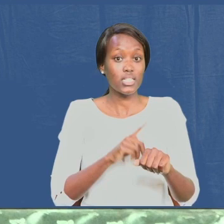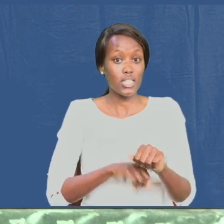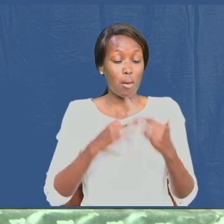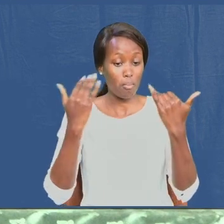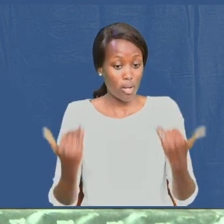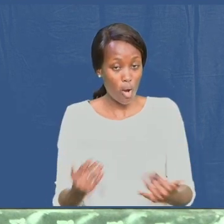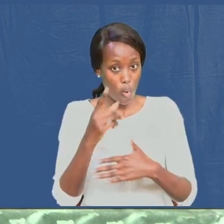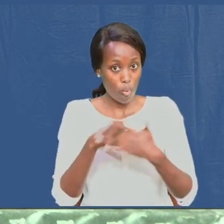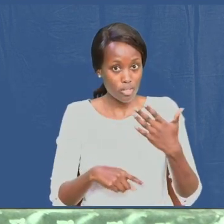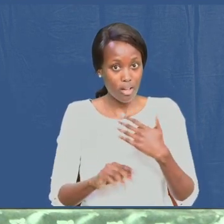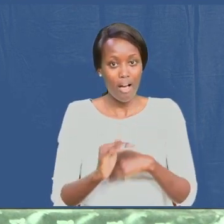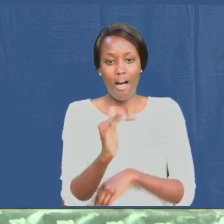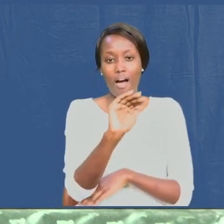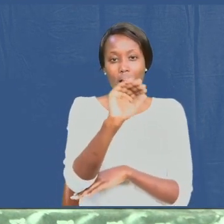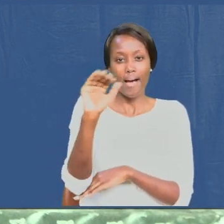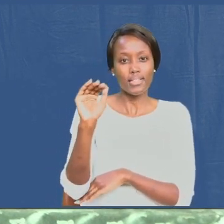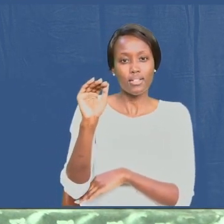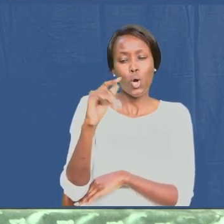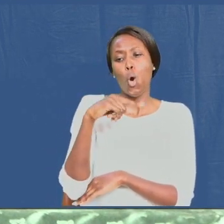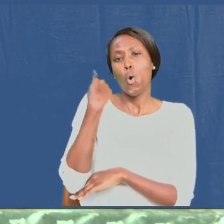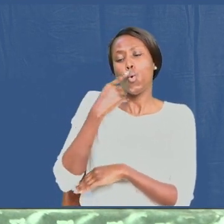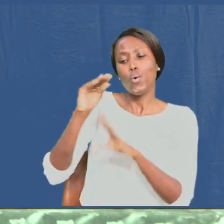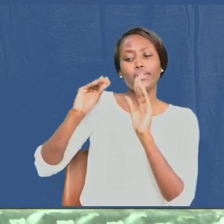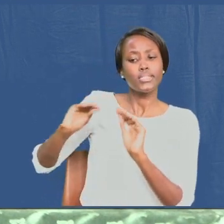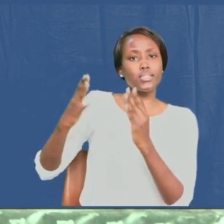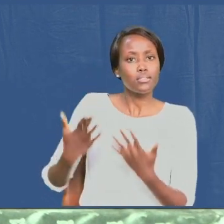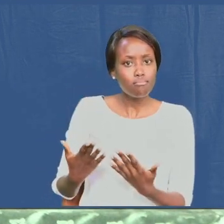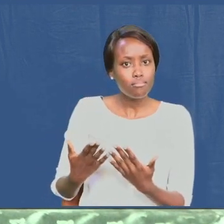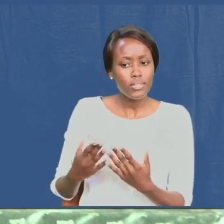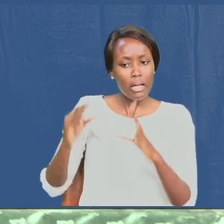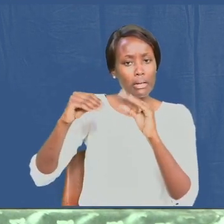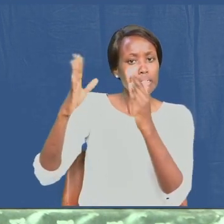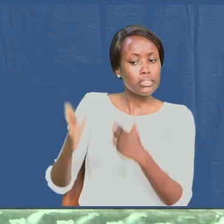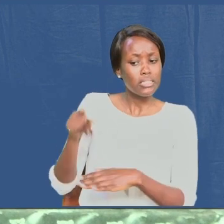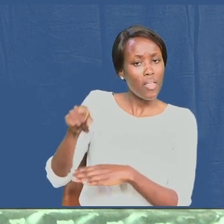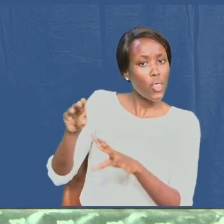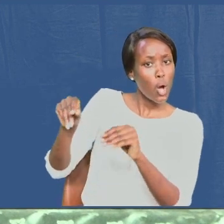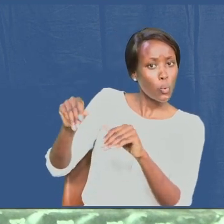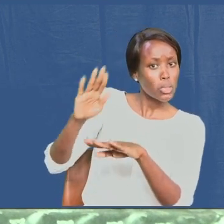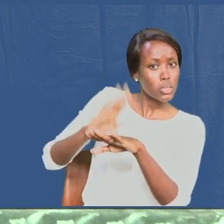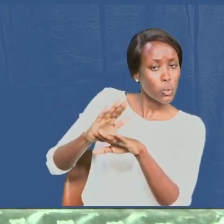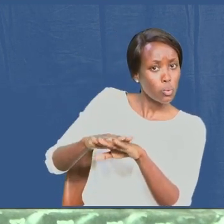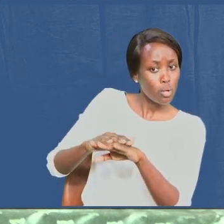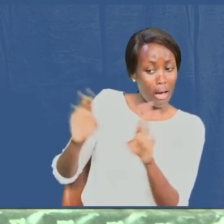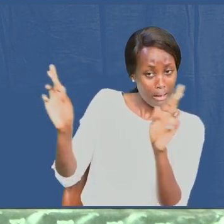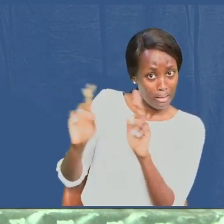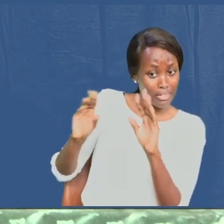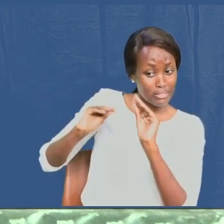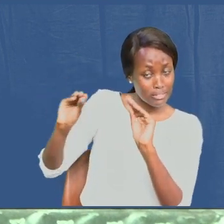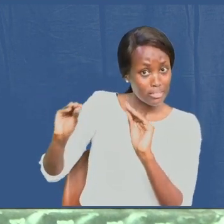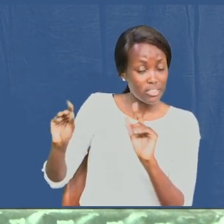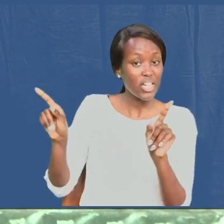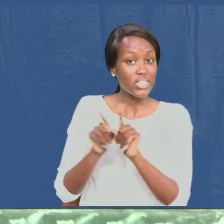to ask, who teaches? Are our teachers up to the task? And for